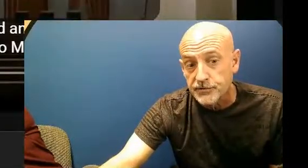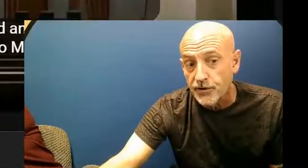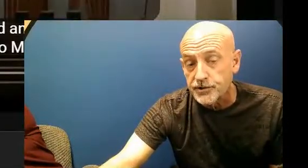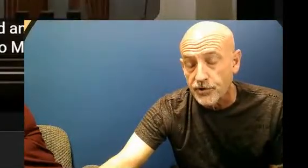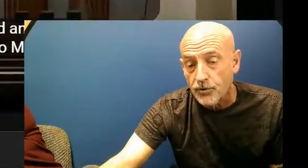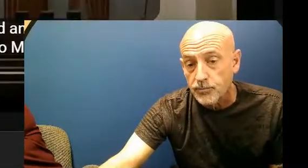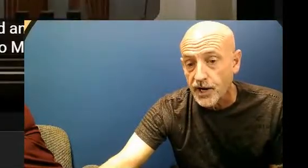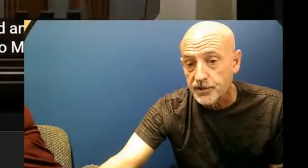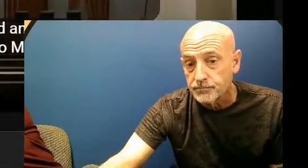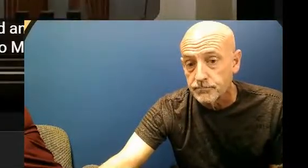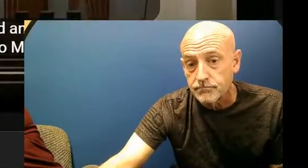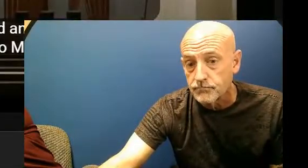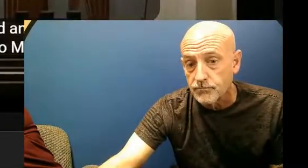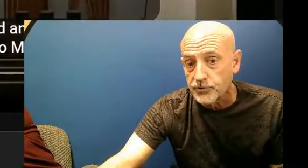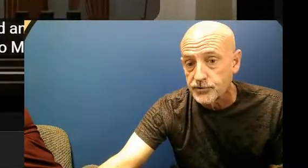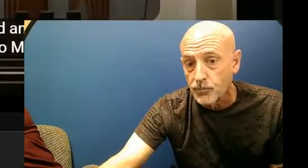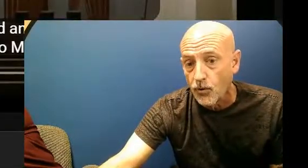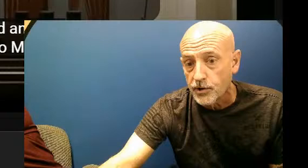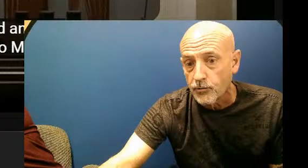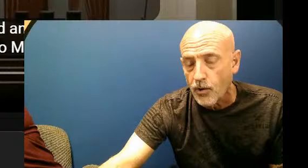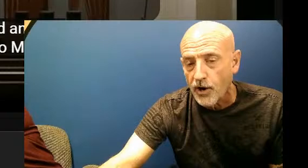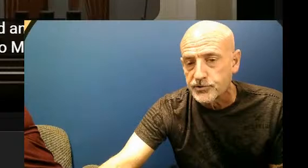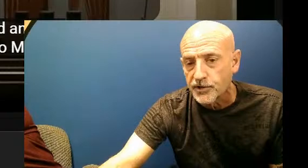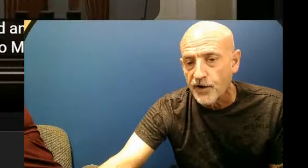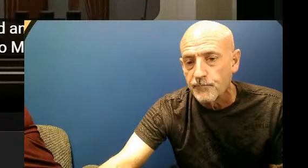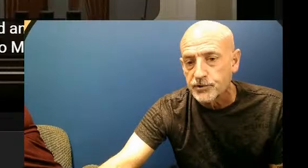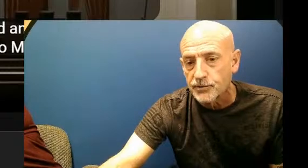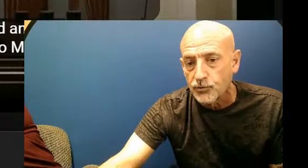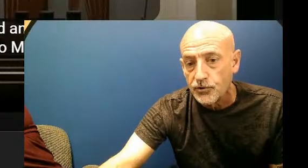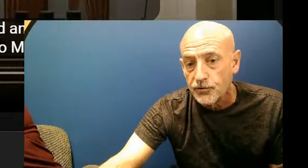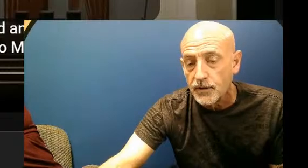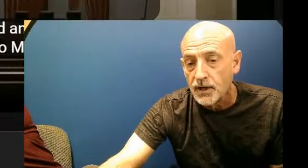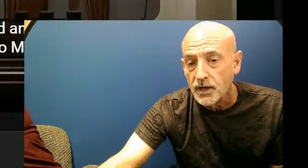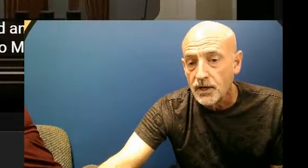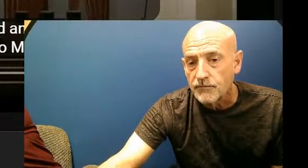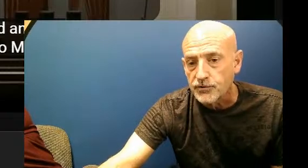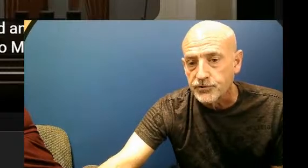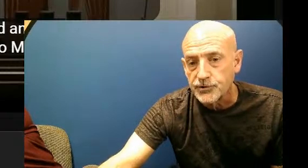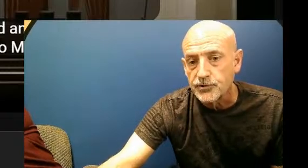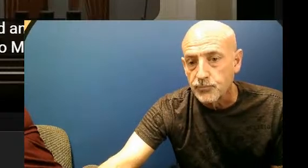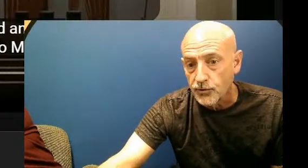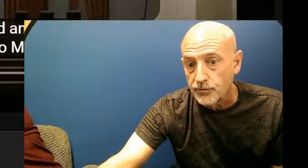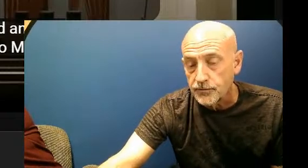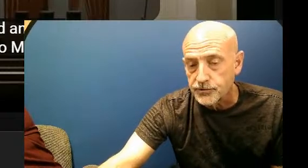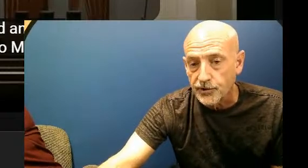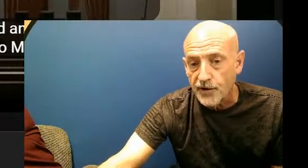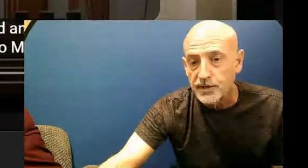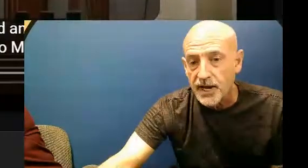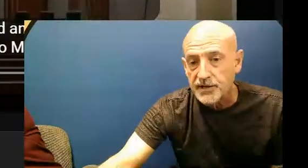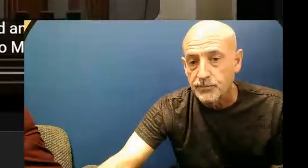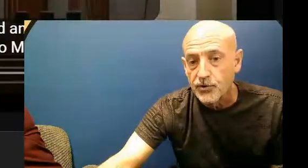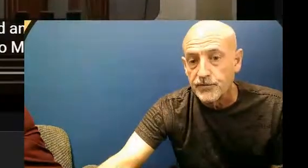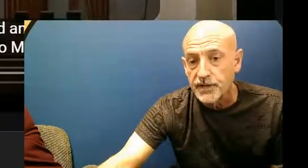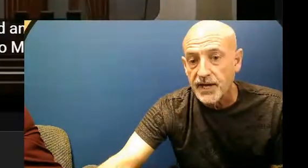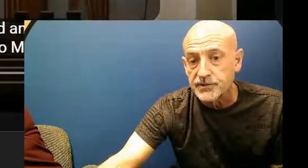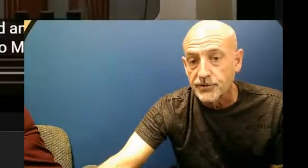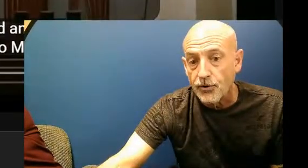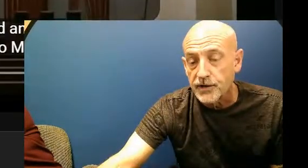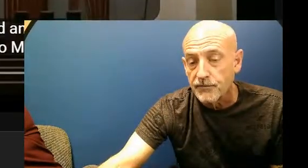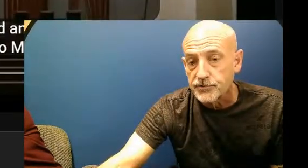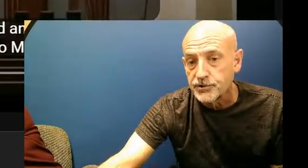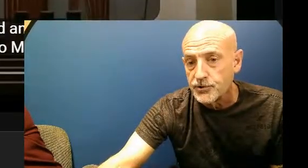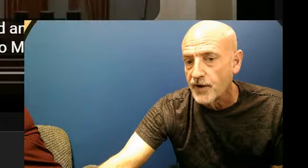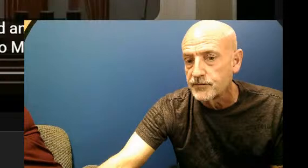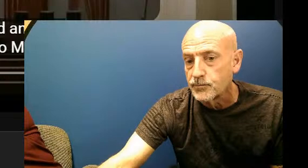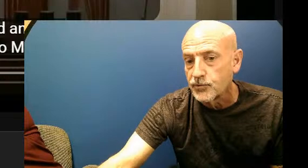scrutiny is a very strong protection across the board. It requires the government to prove versus you to prove. So the government has to prove it has